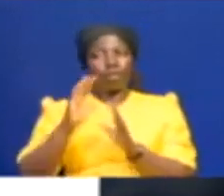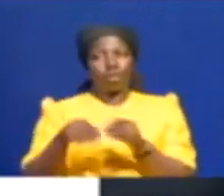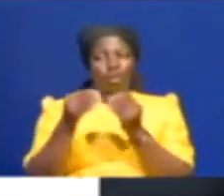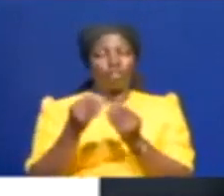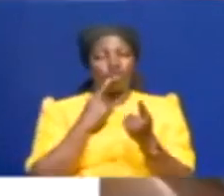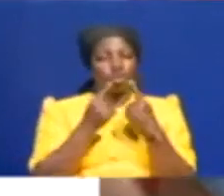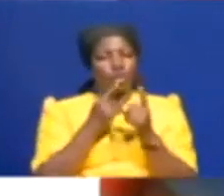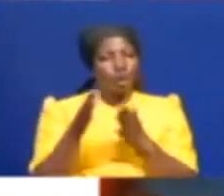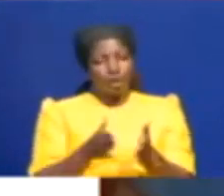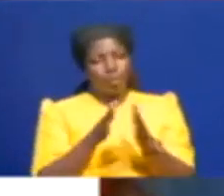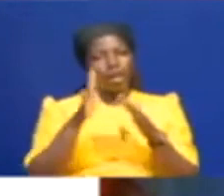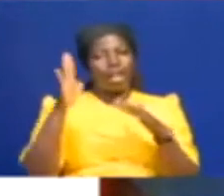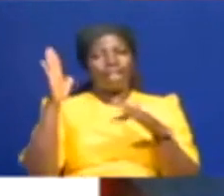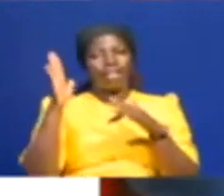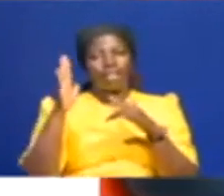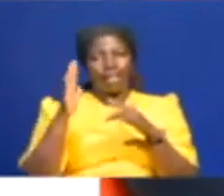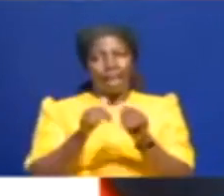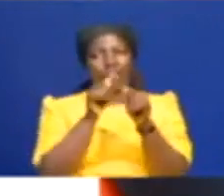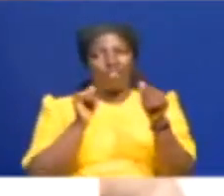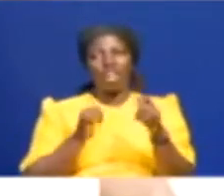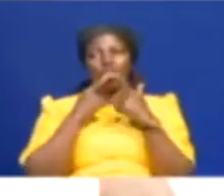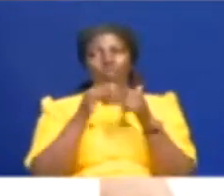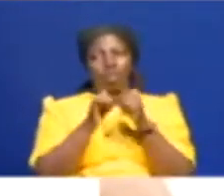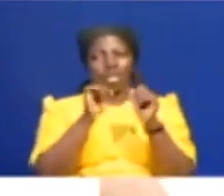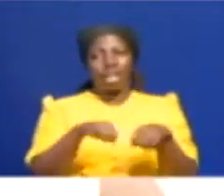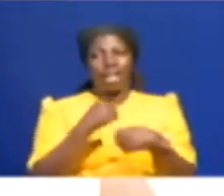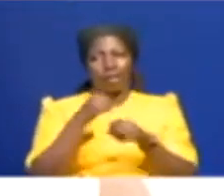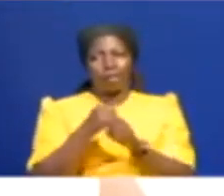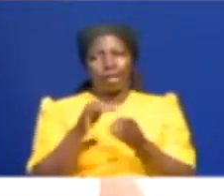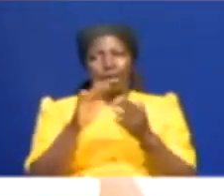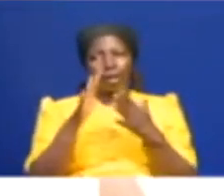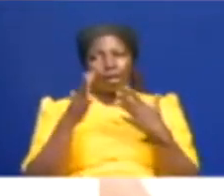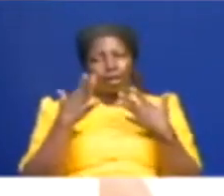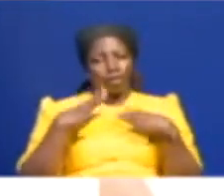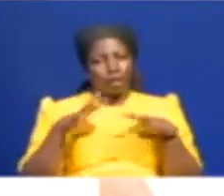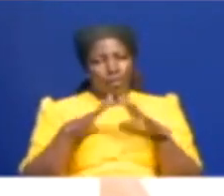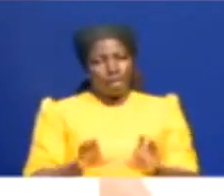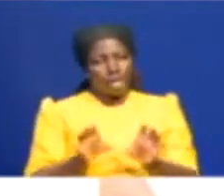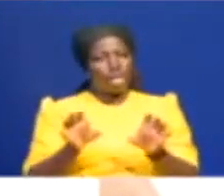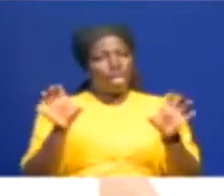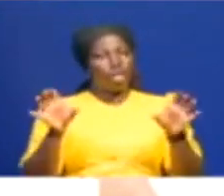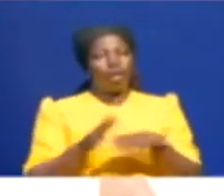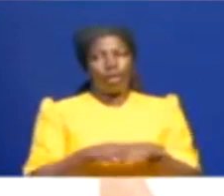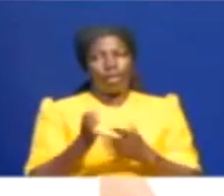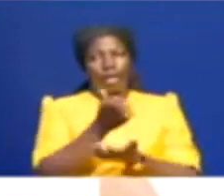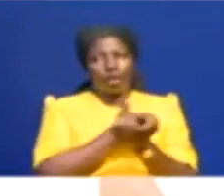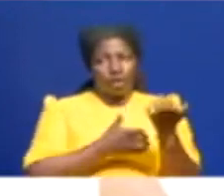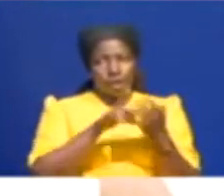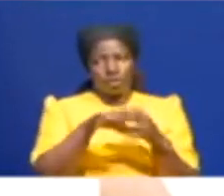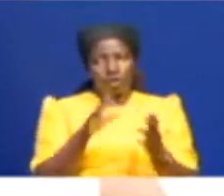and desist from utterances that might bring more divisions. Ili hata uchumi wetu uweze kuinuka, waweze kushikana